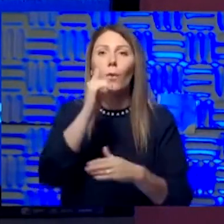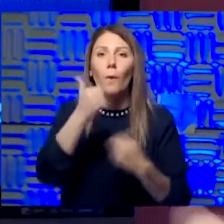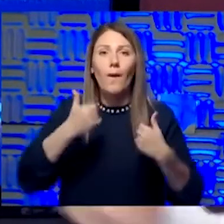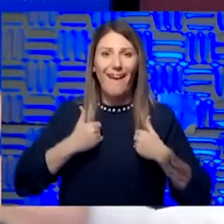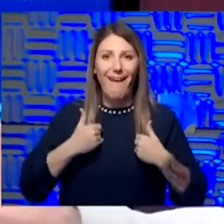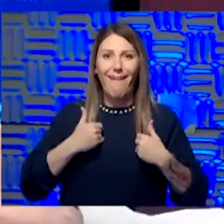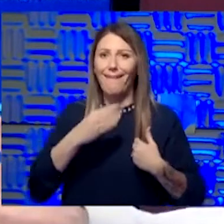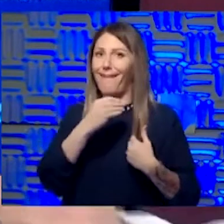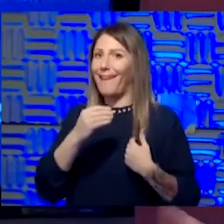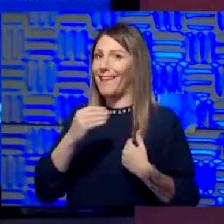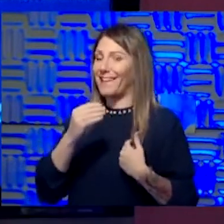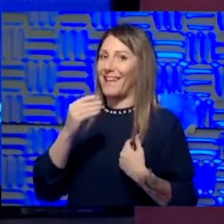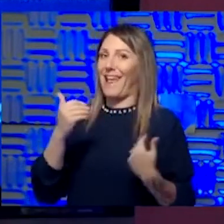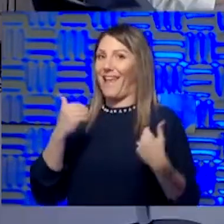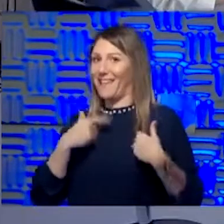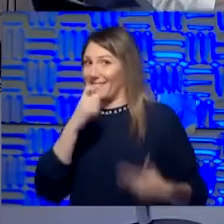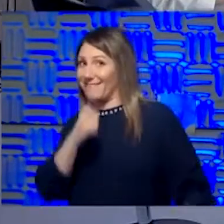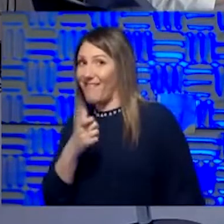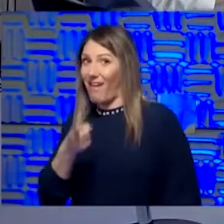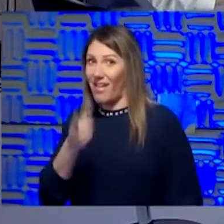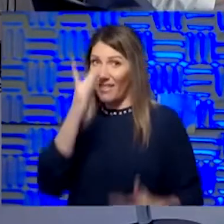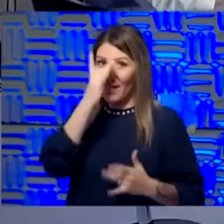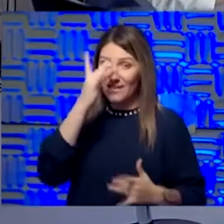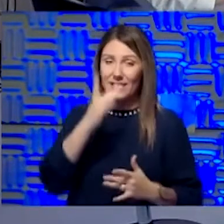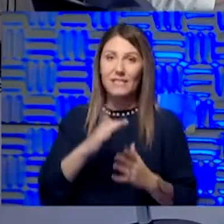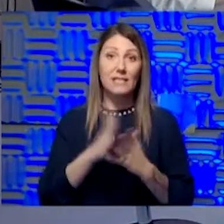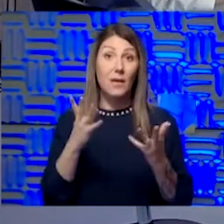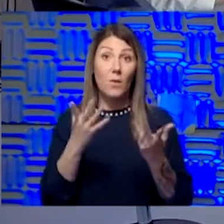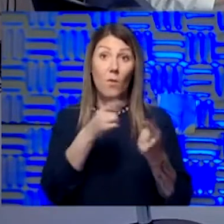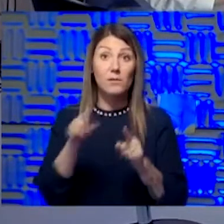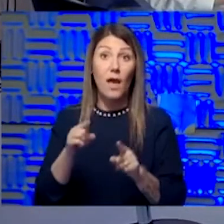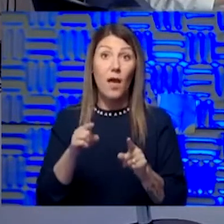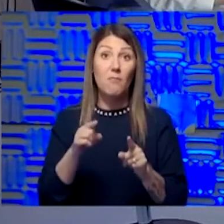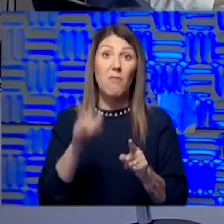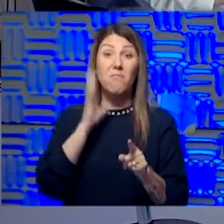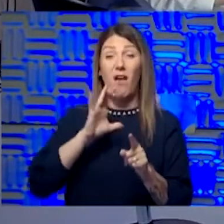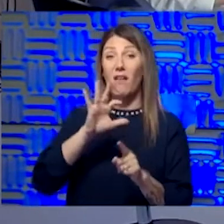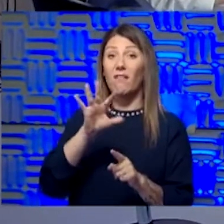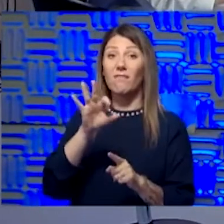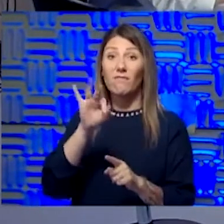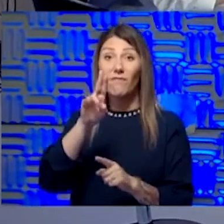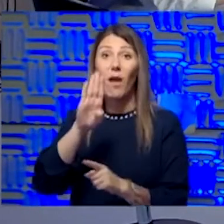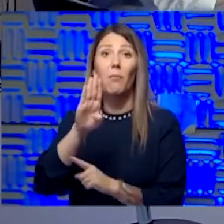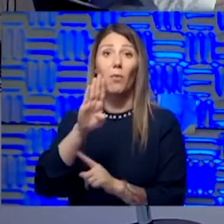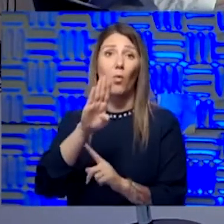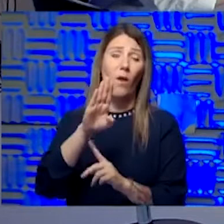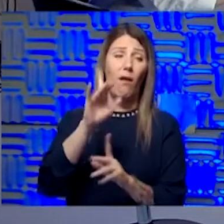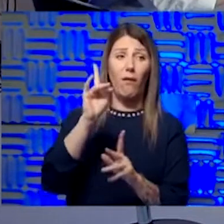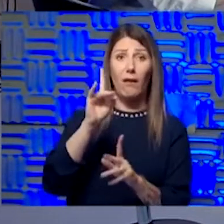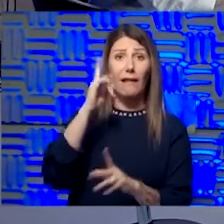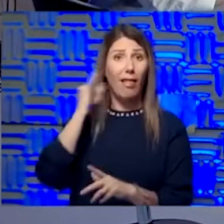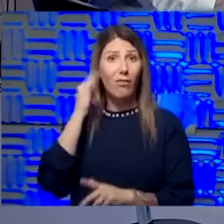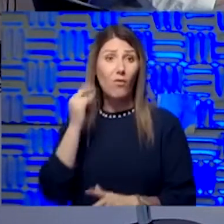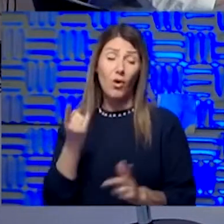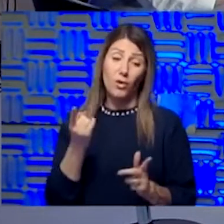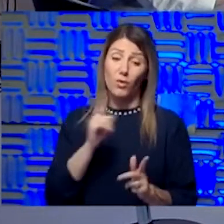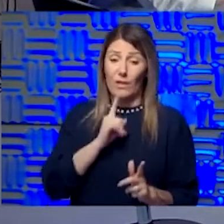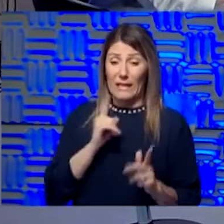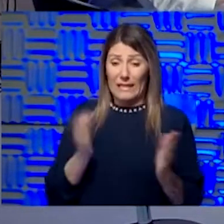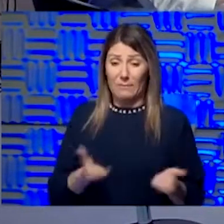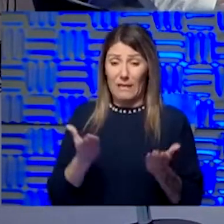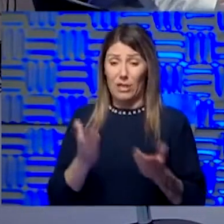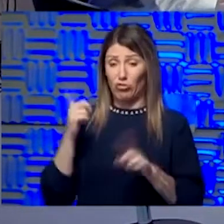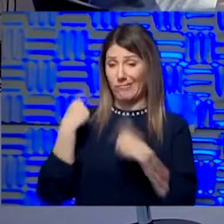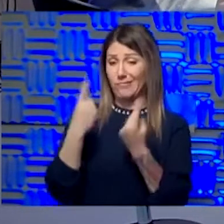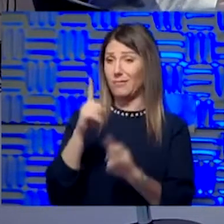think that strikes back to the things we're seeing about having it in California in February. It's probably been here since December, realistically, because it was in December,